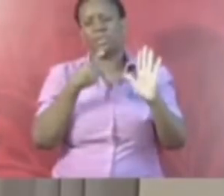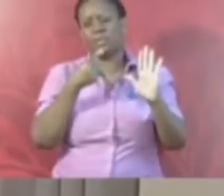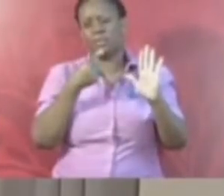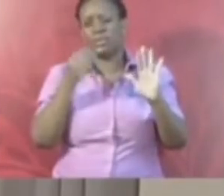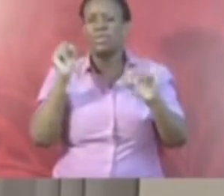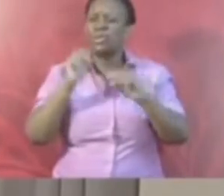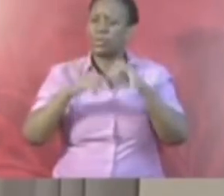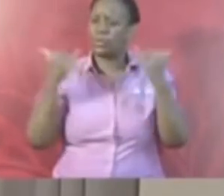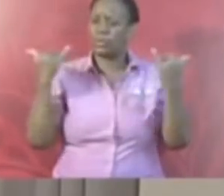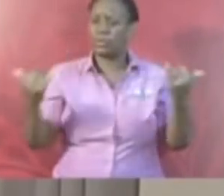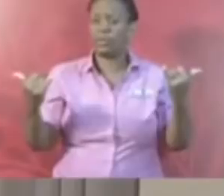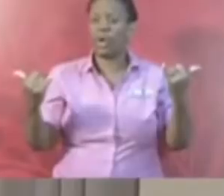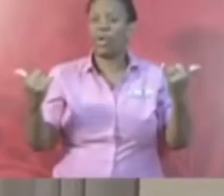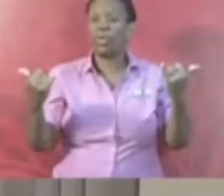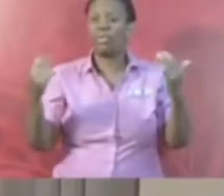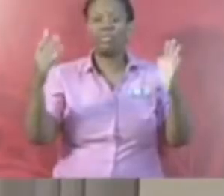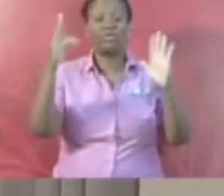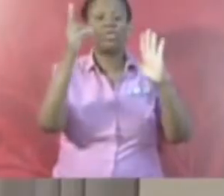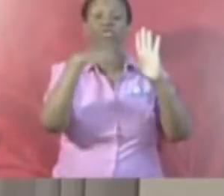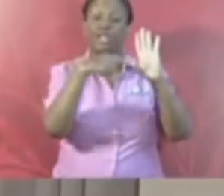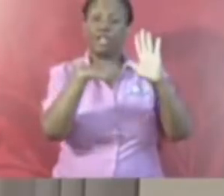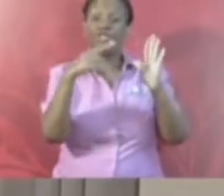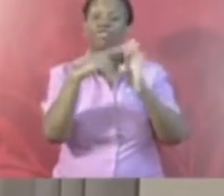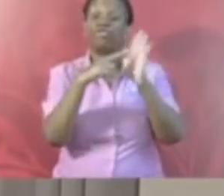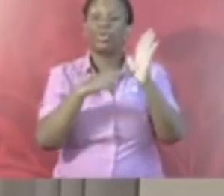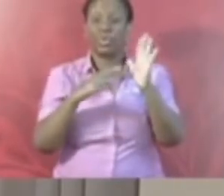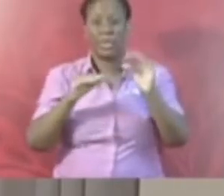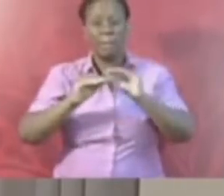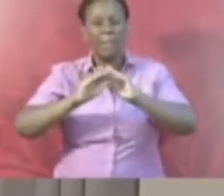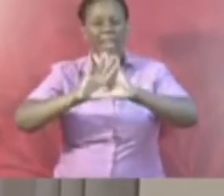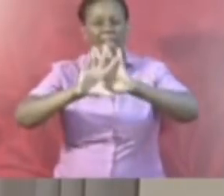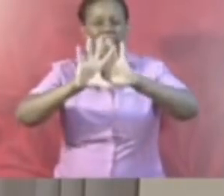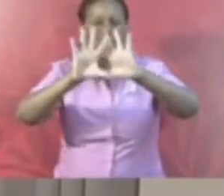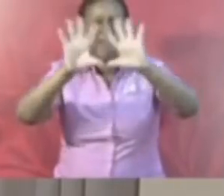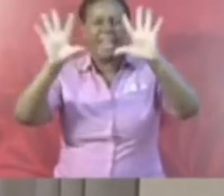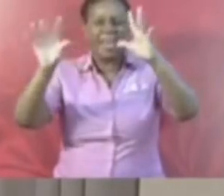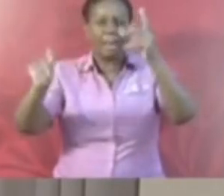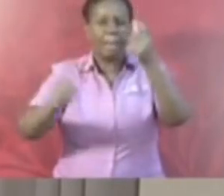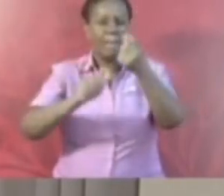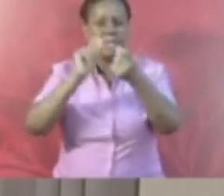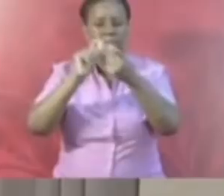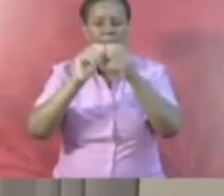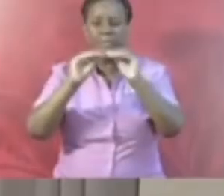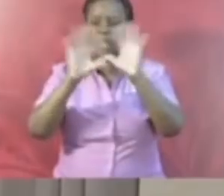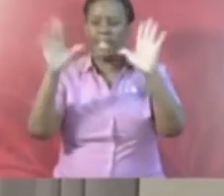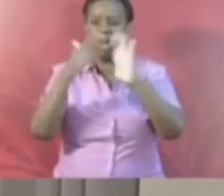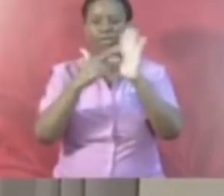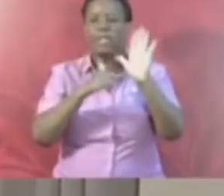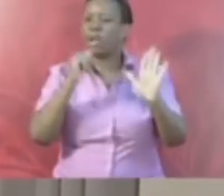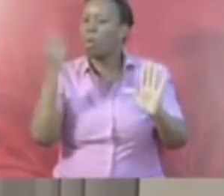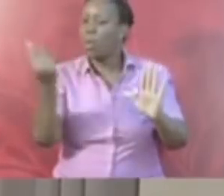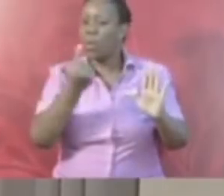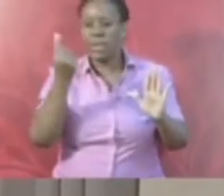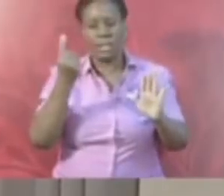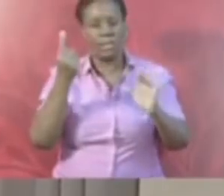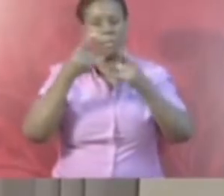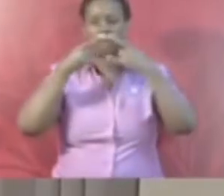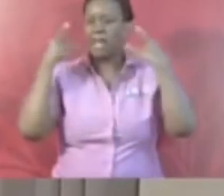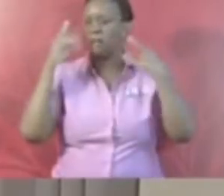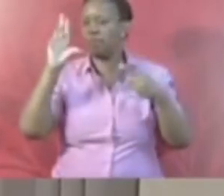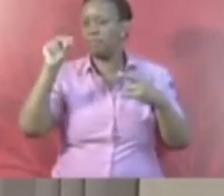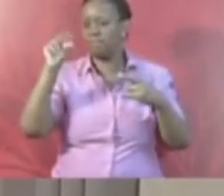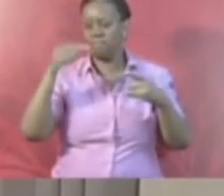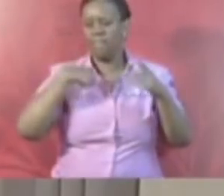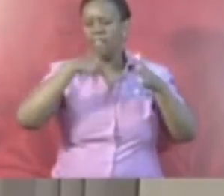regulations to lend some clarity that these regulations are not only about masks, because we have people who